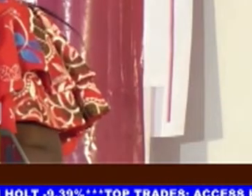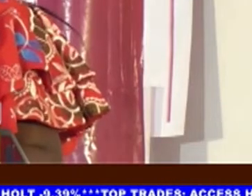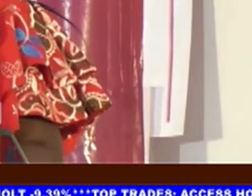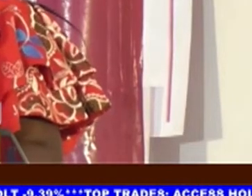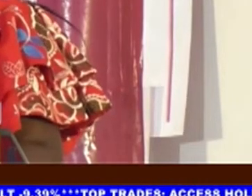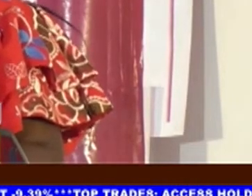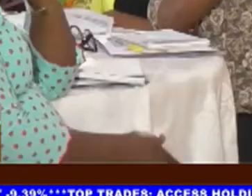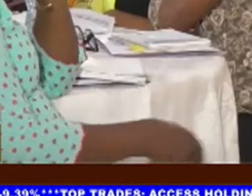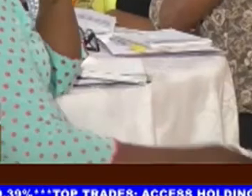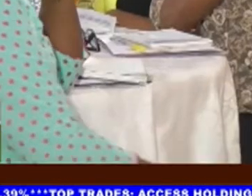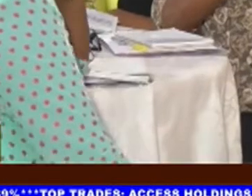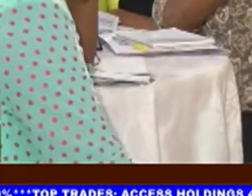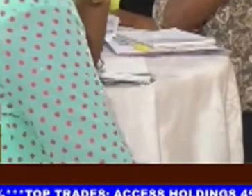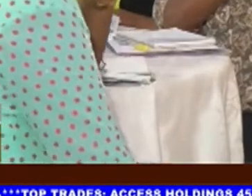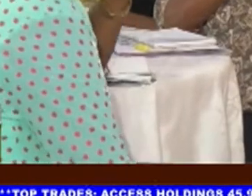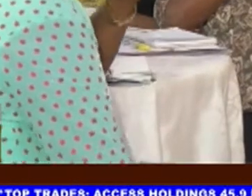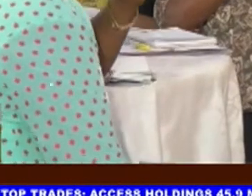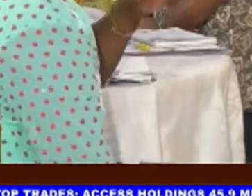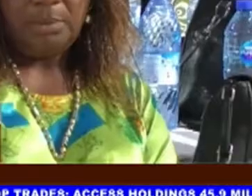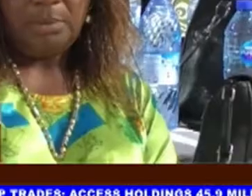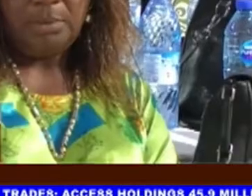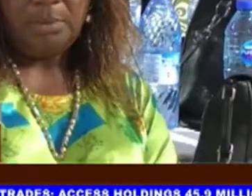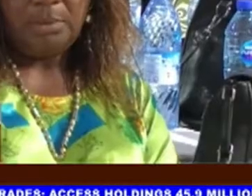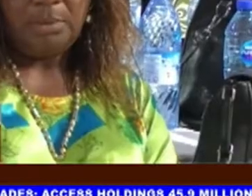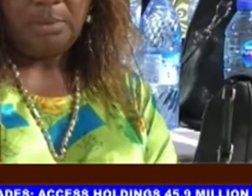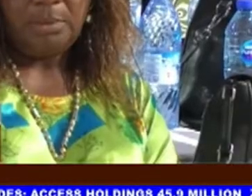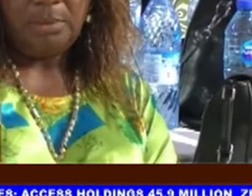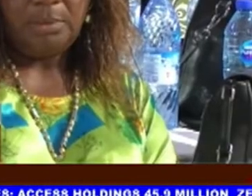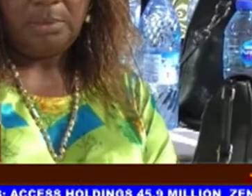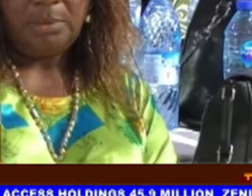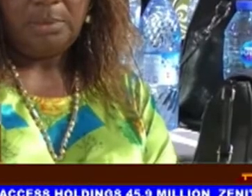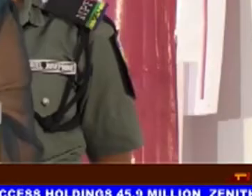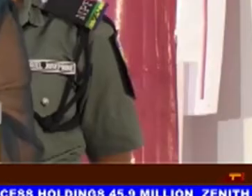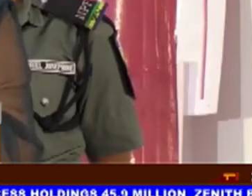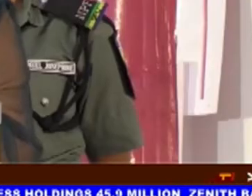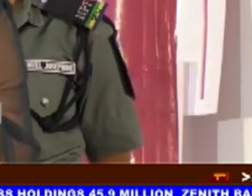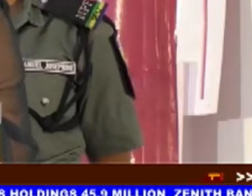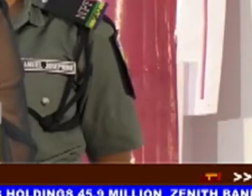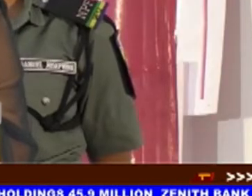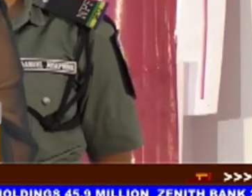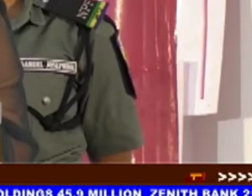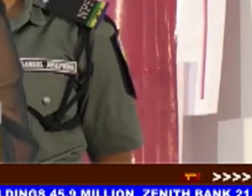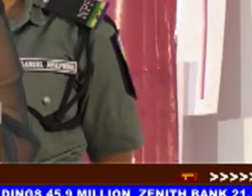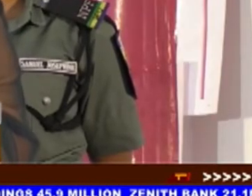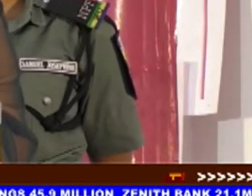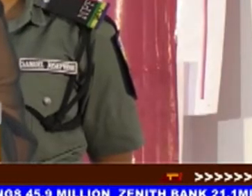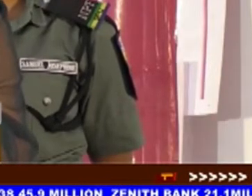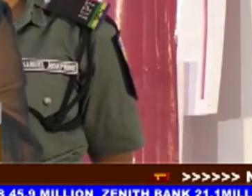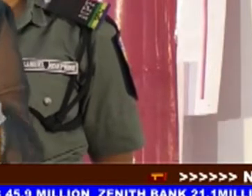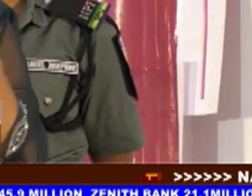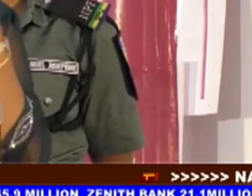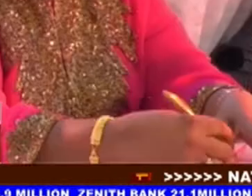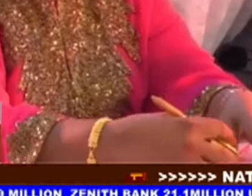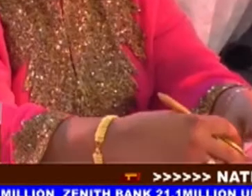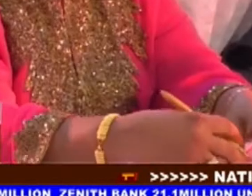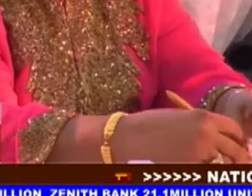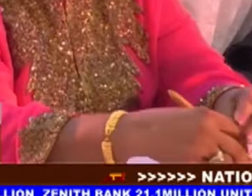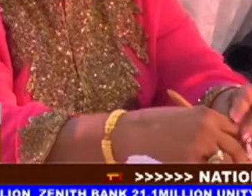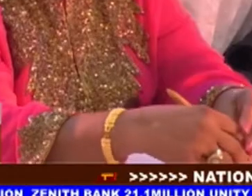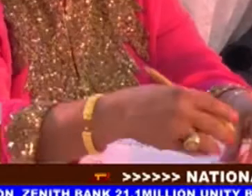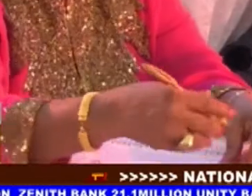in addressing threats of violent extremism from the home front. Minister of Women Affairs and other speakers insist